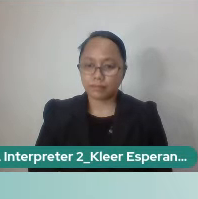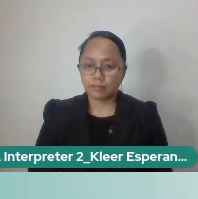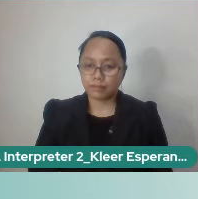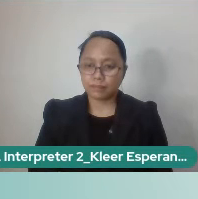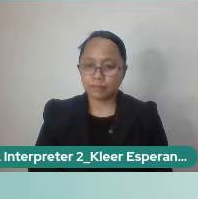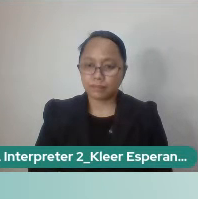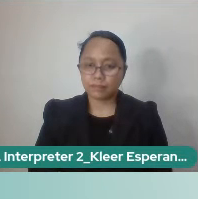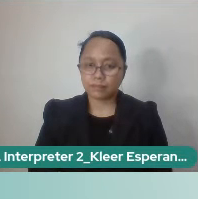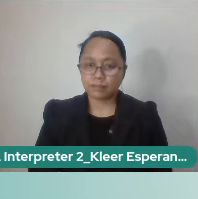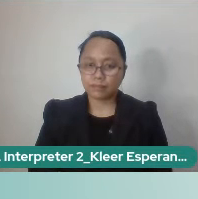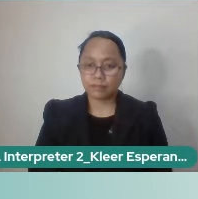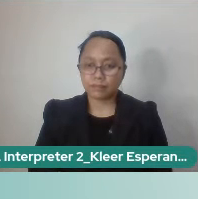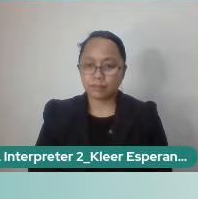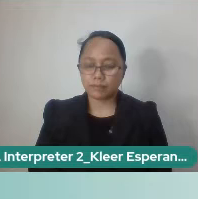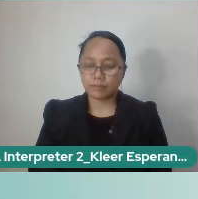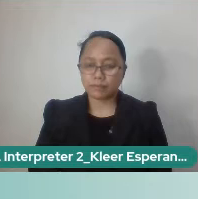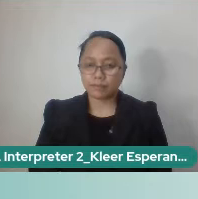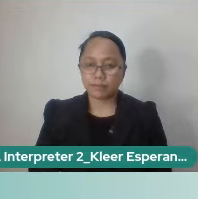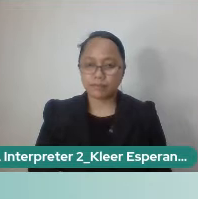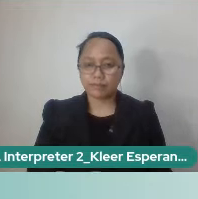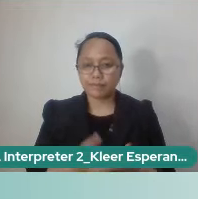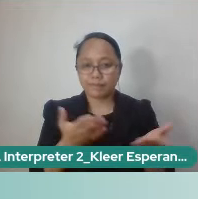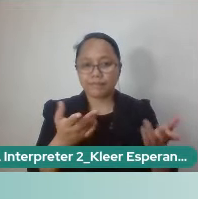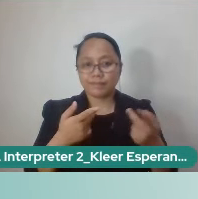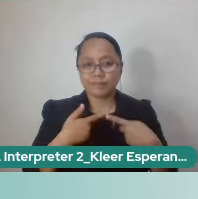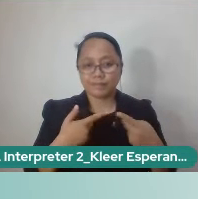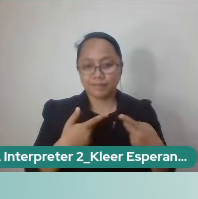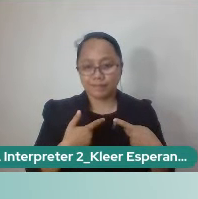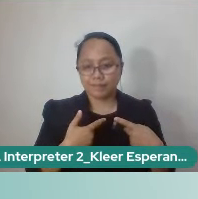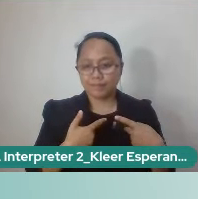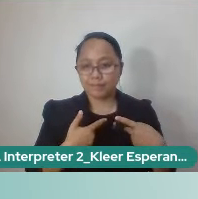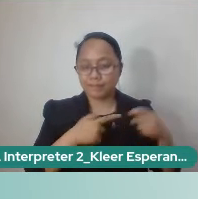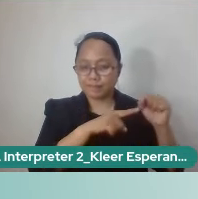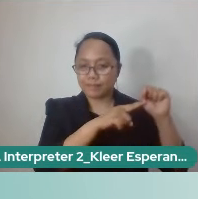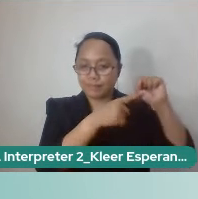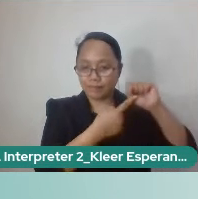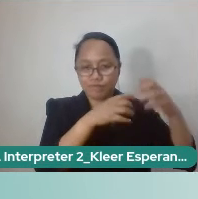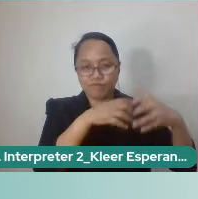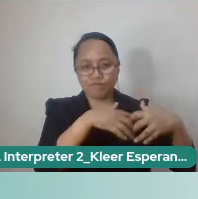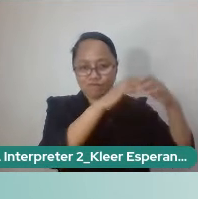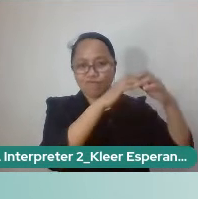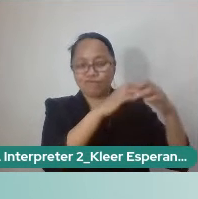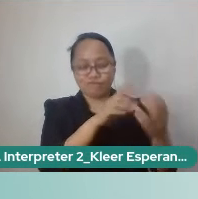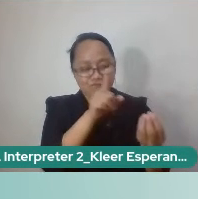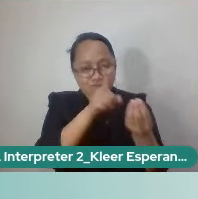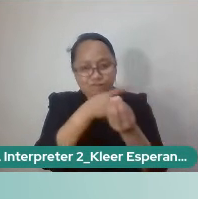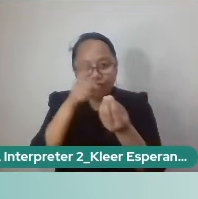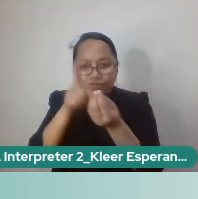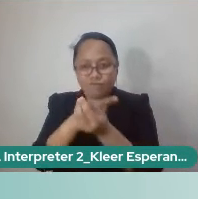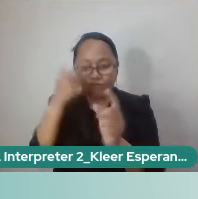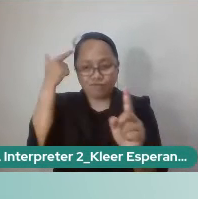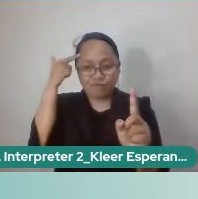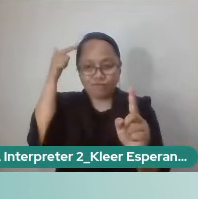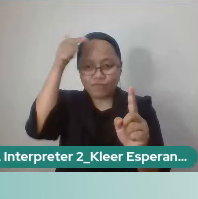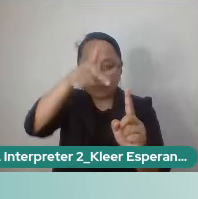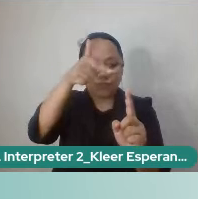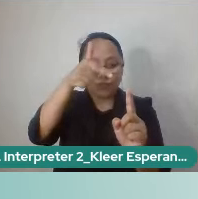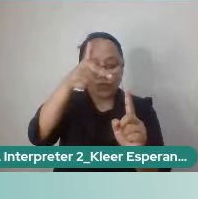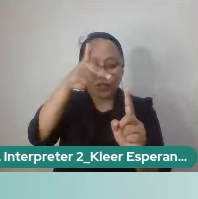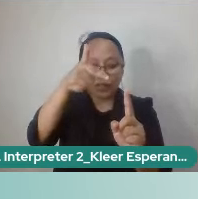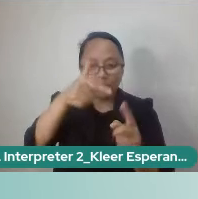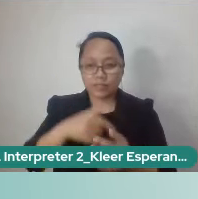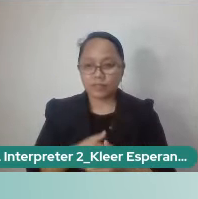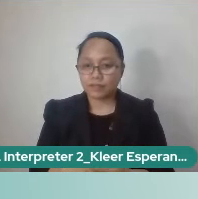So I now want to move back from the example of Australia to considering the global 90-70-90 elimination